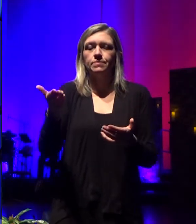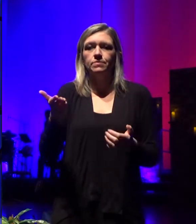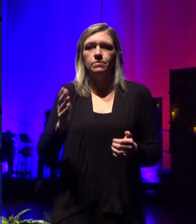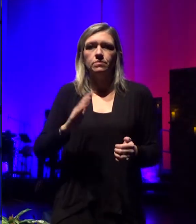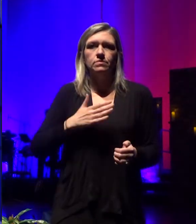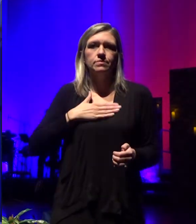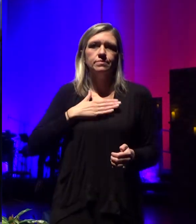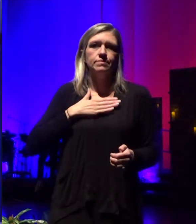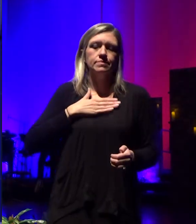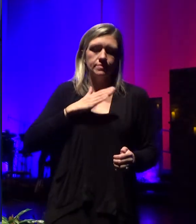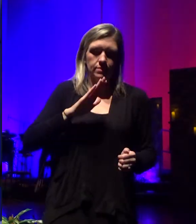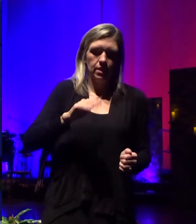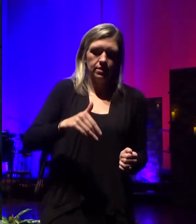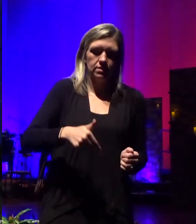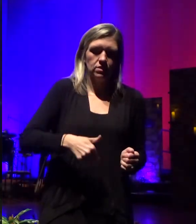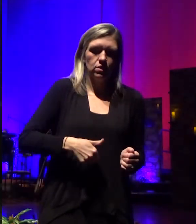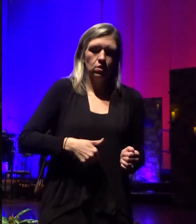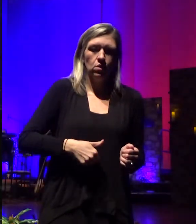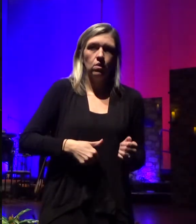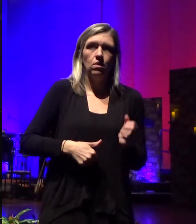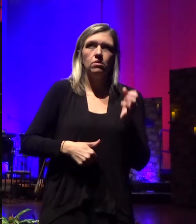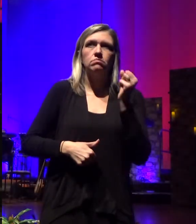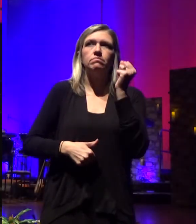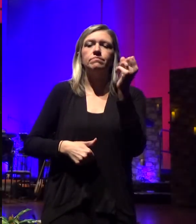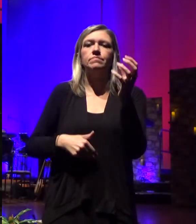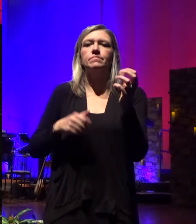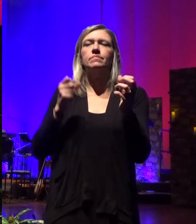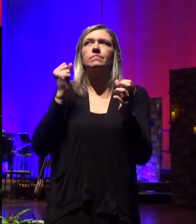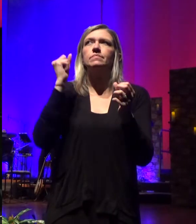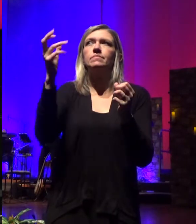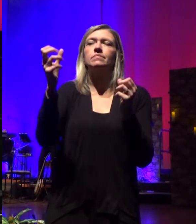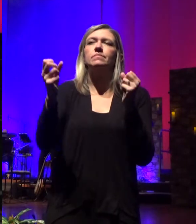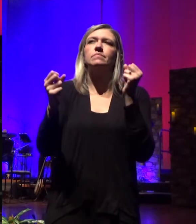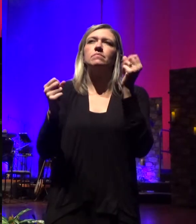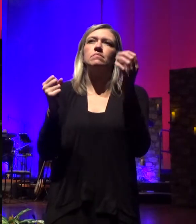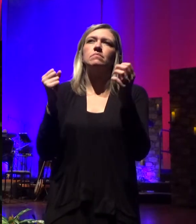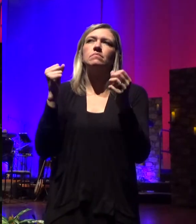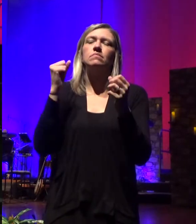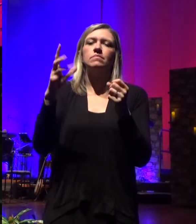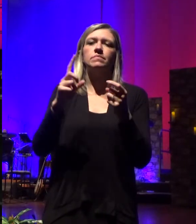My soul sings out